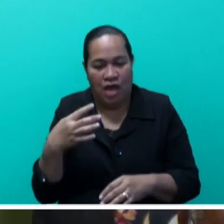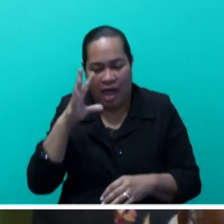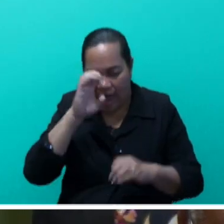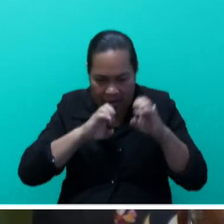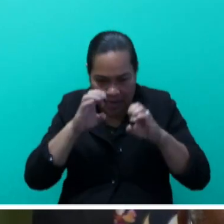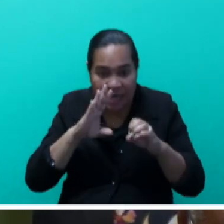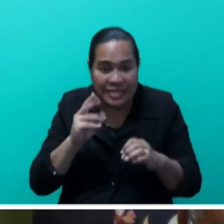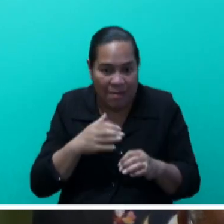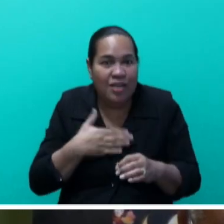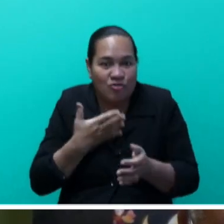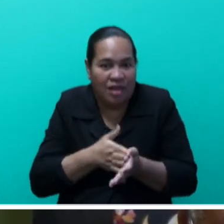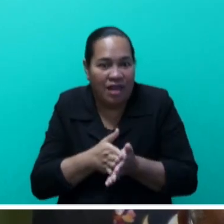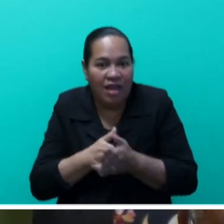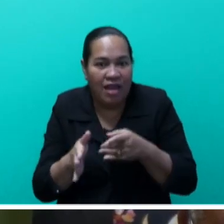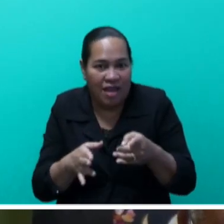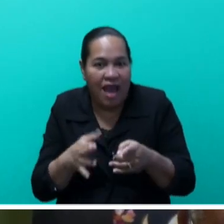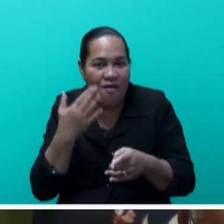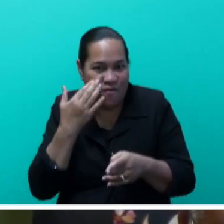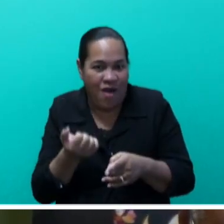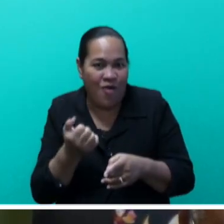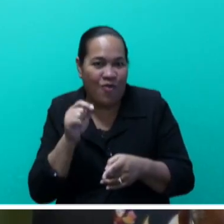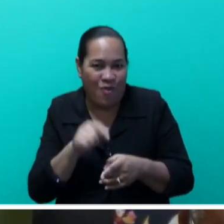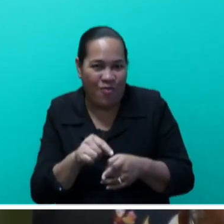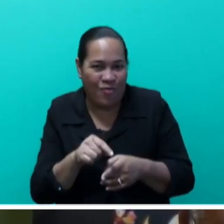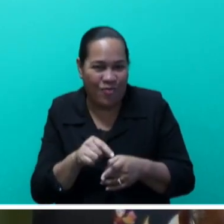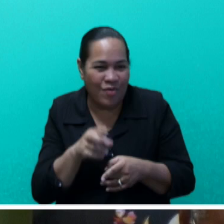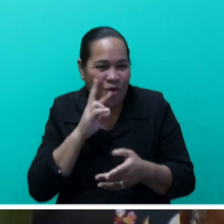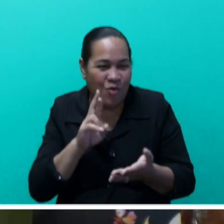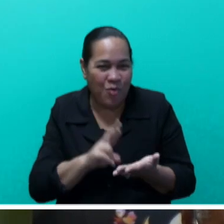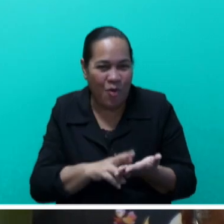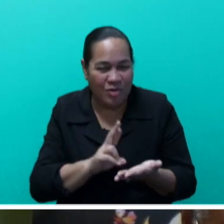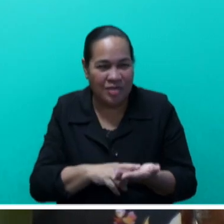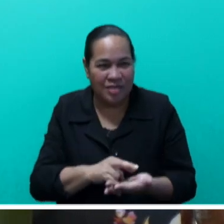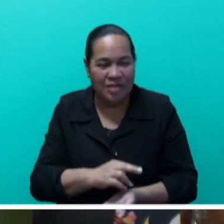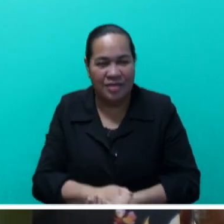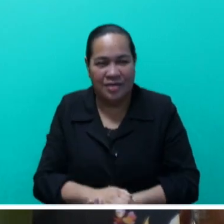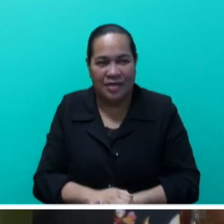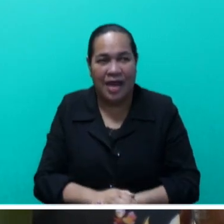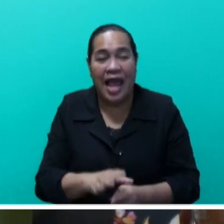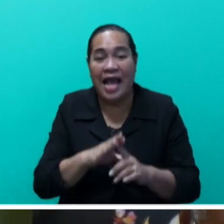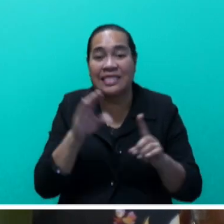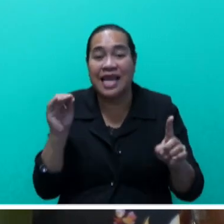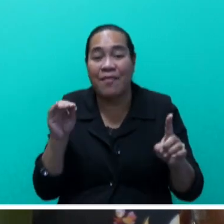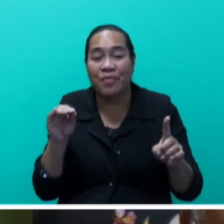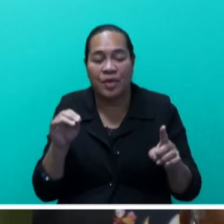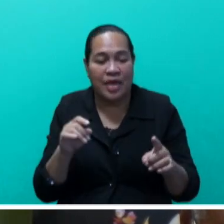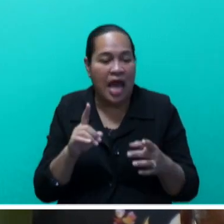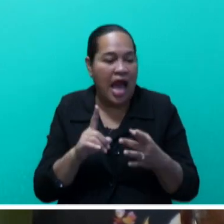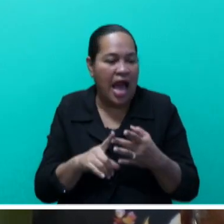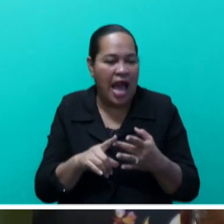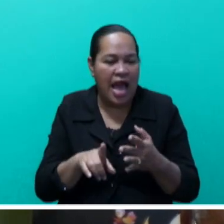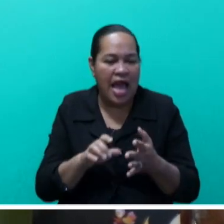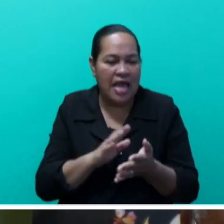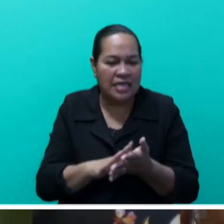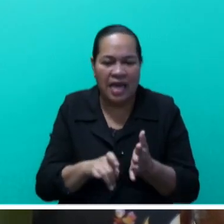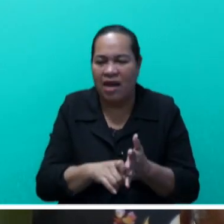interesting statistics or findings from the reports. For example, in terms of the IHRDP and